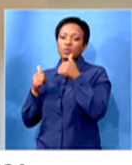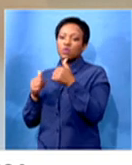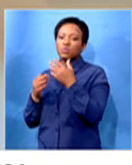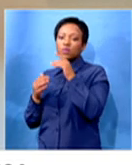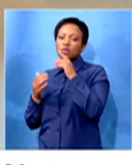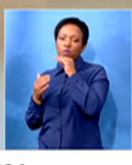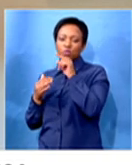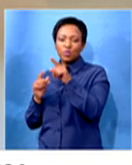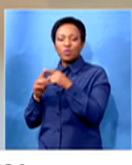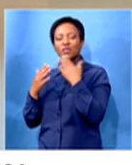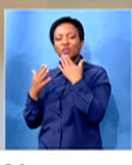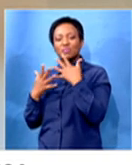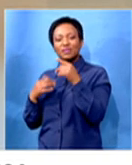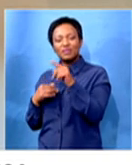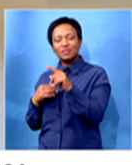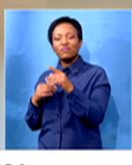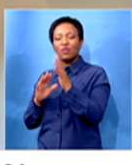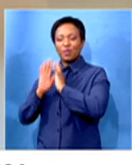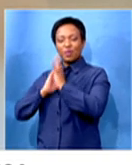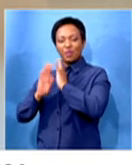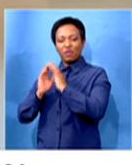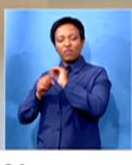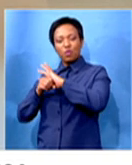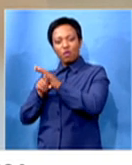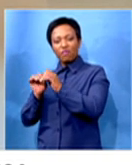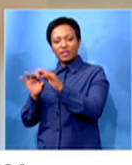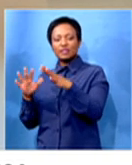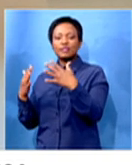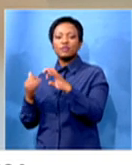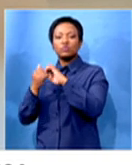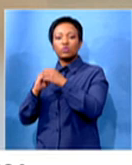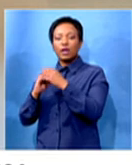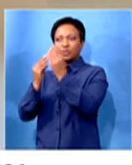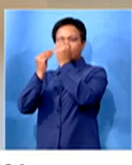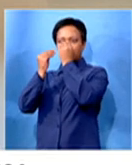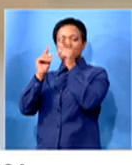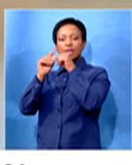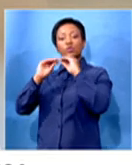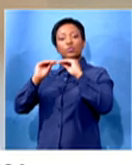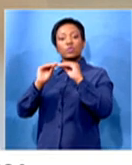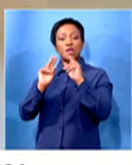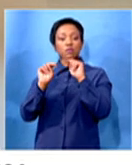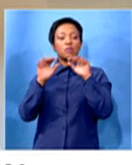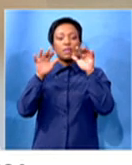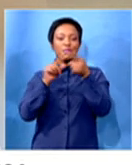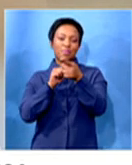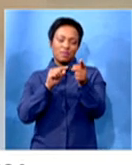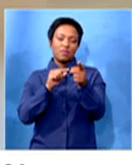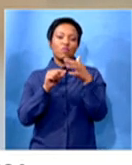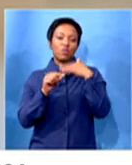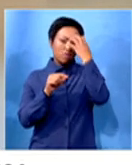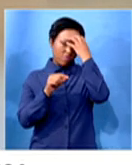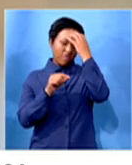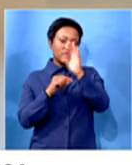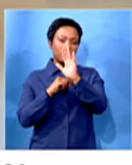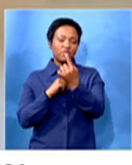for your insight into everything around coronavirus, trying to educate the nation as much as we possibly can with professionals such as